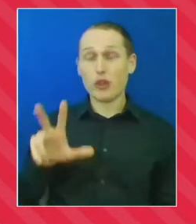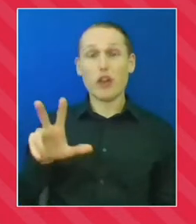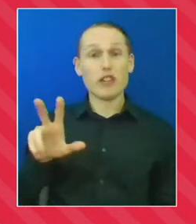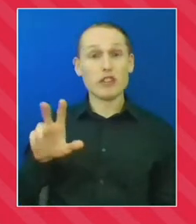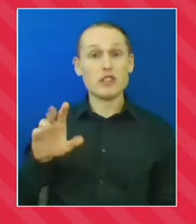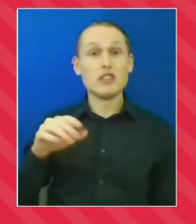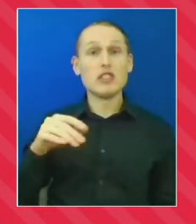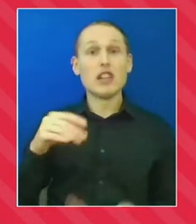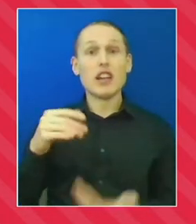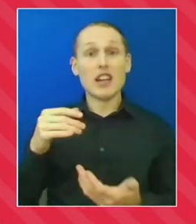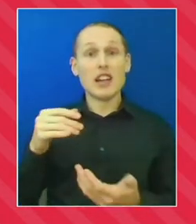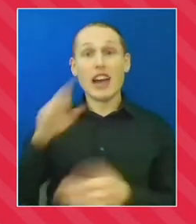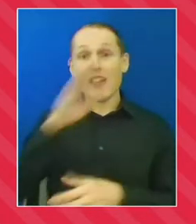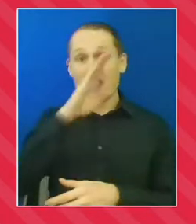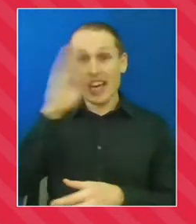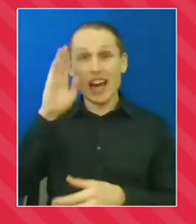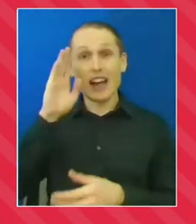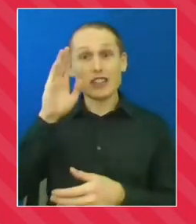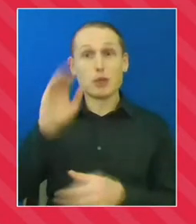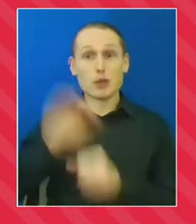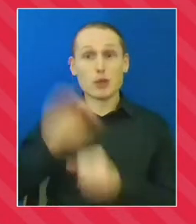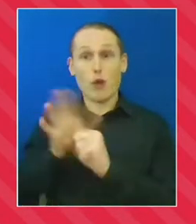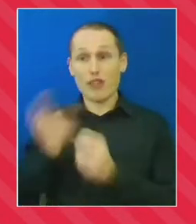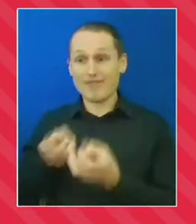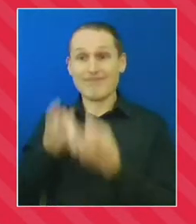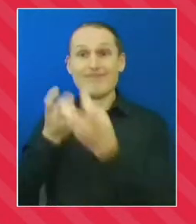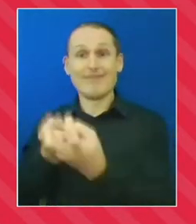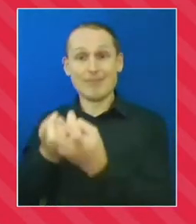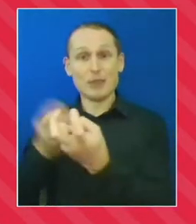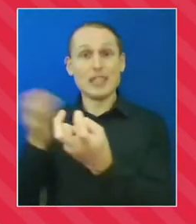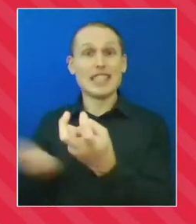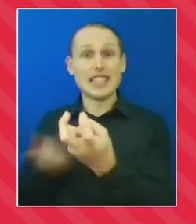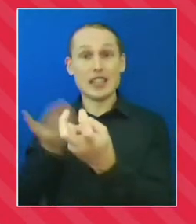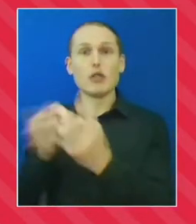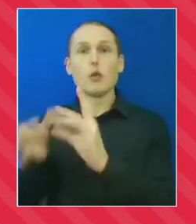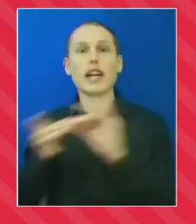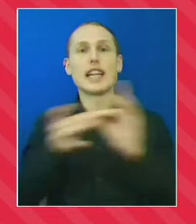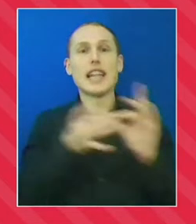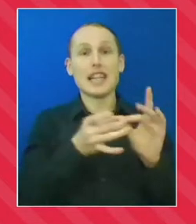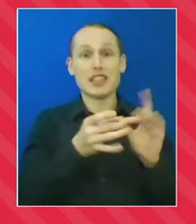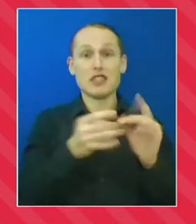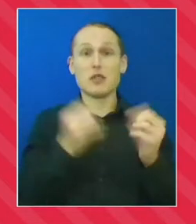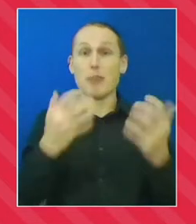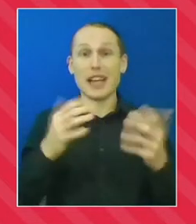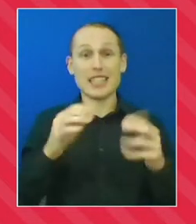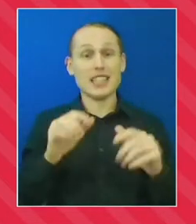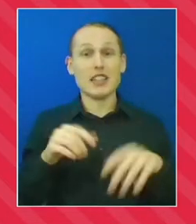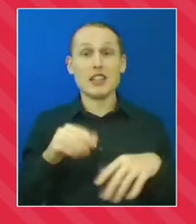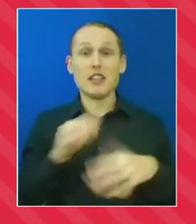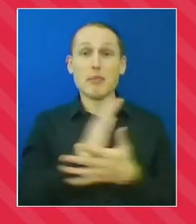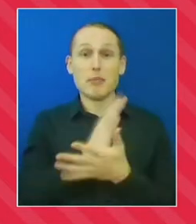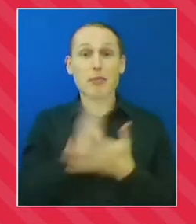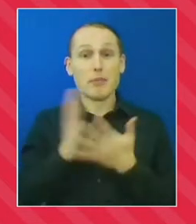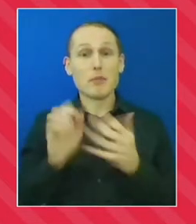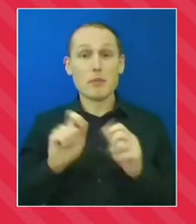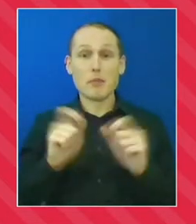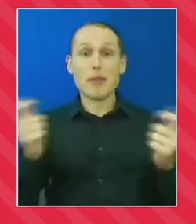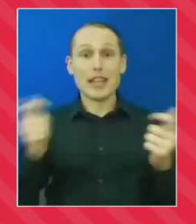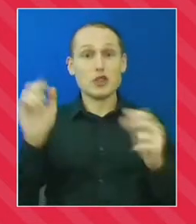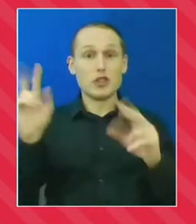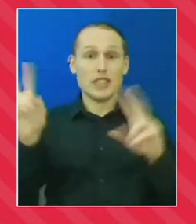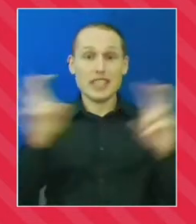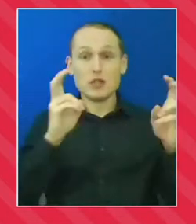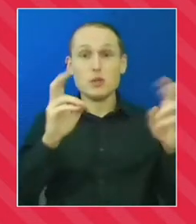four diet-related conditions: obesity, diabetes, hypertension, and heart failure. And these disparities